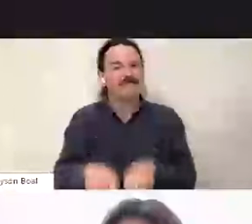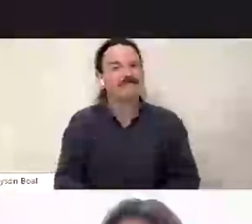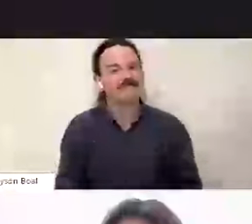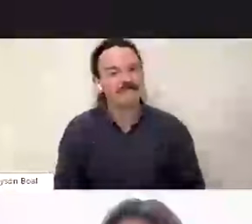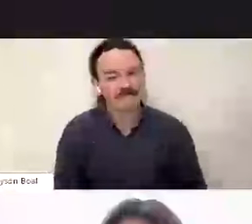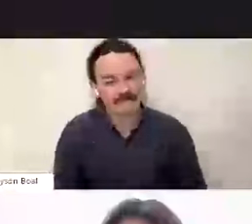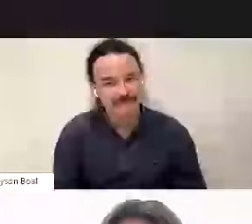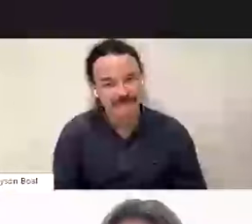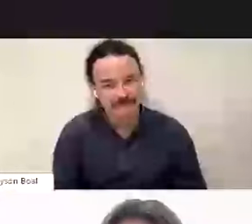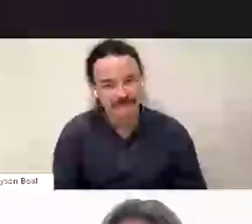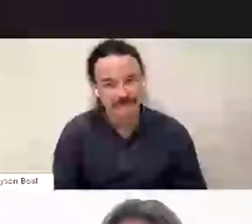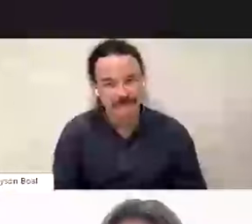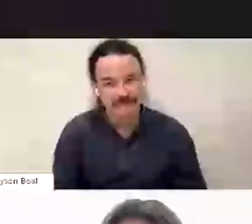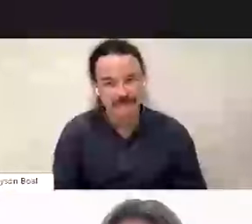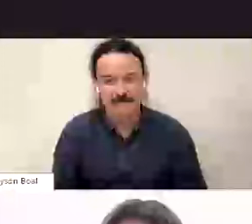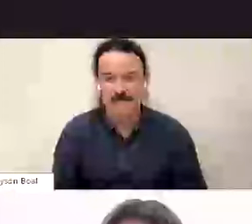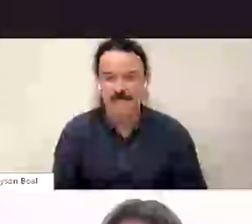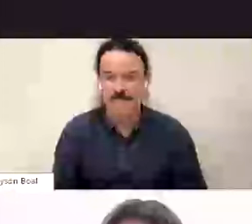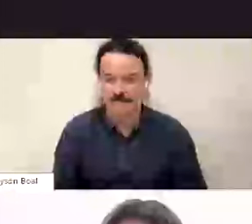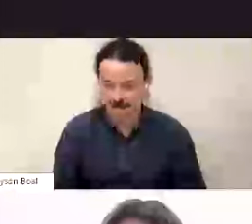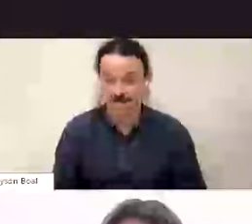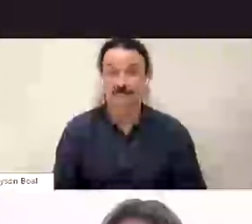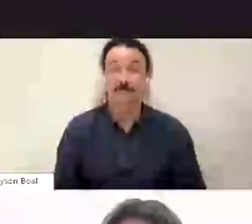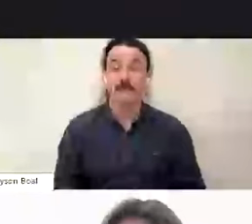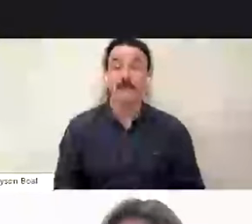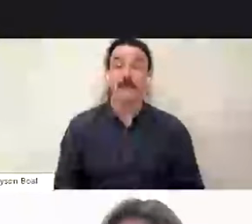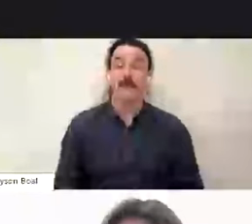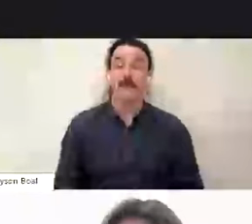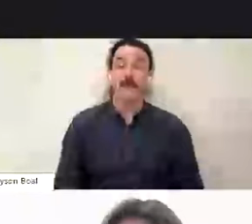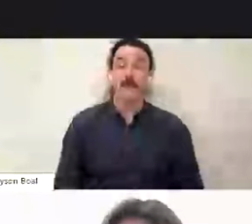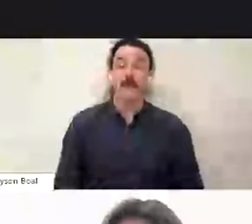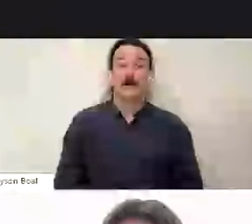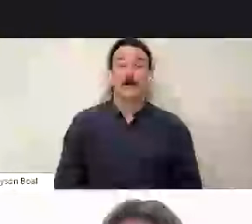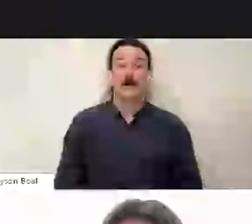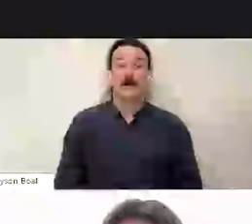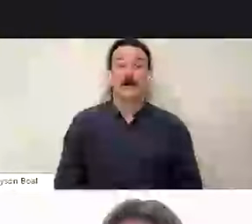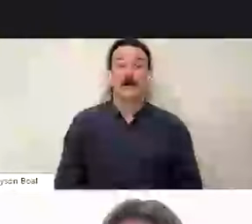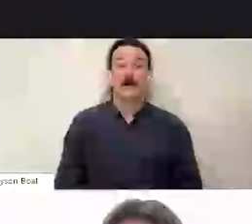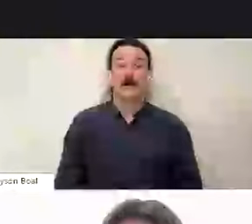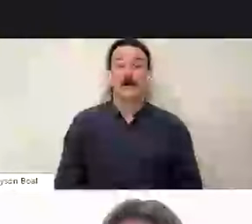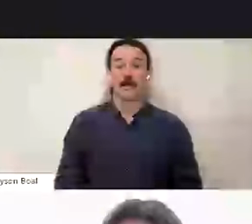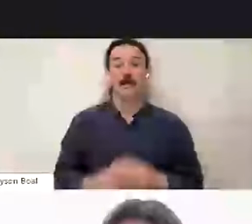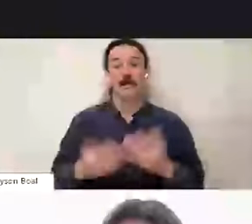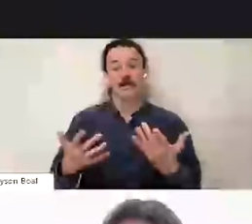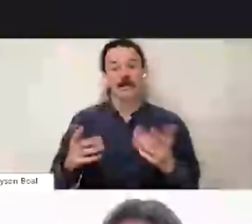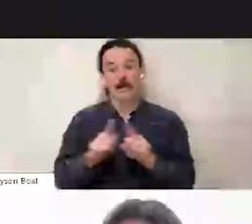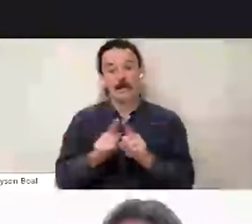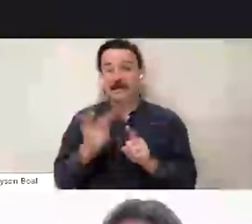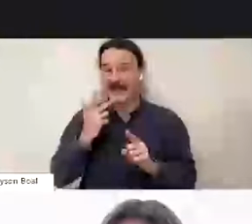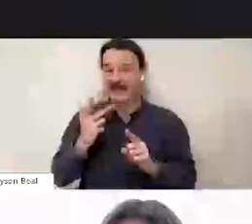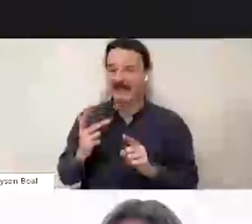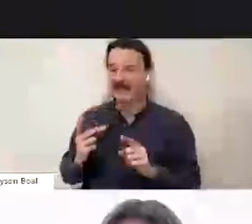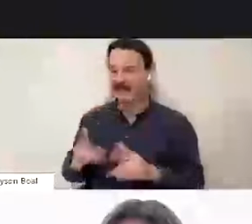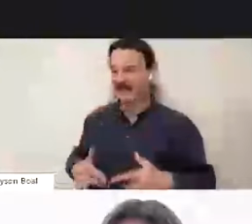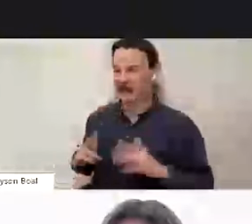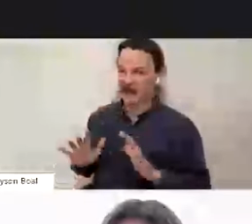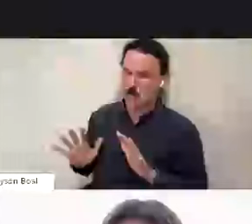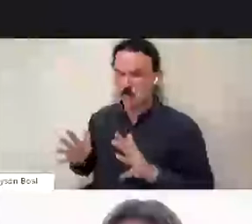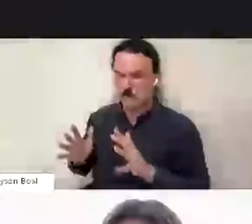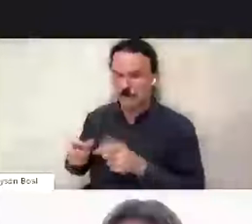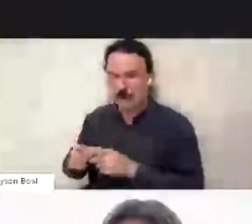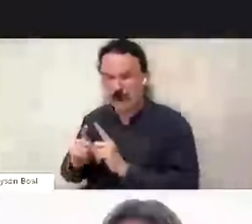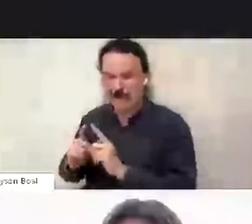approach sensitive issues and is to do it. I hope I'm